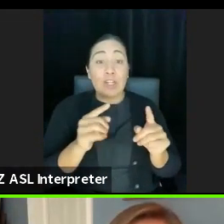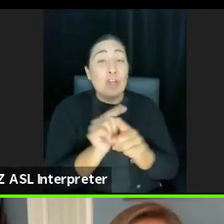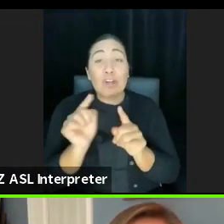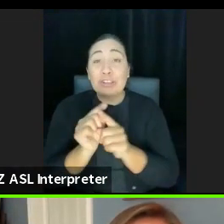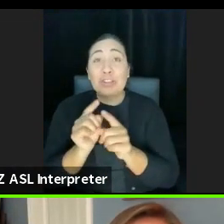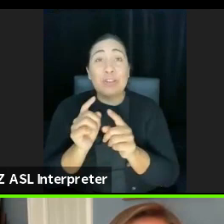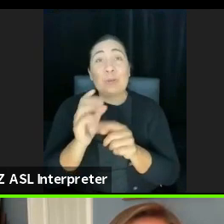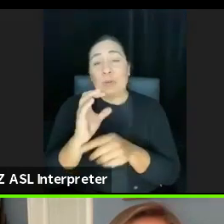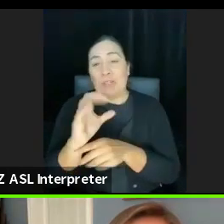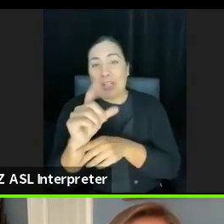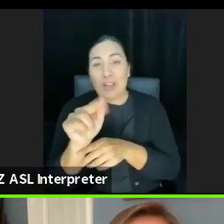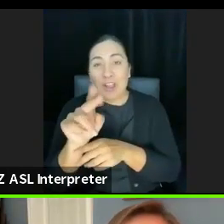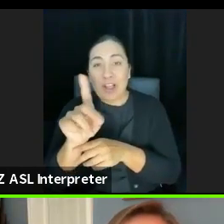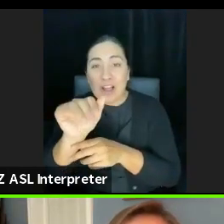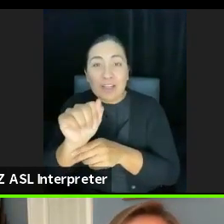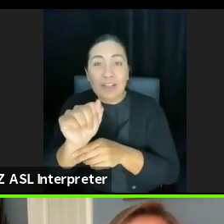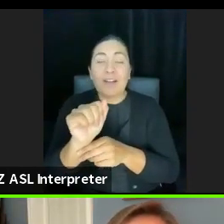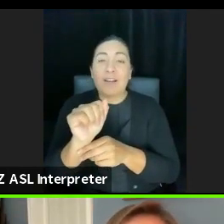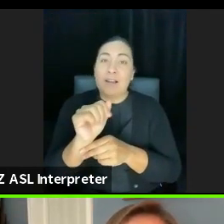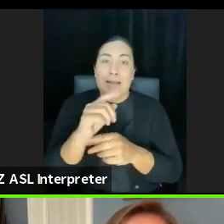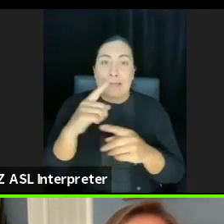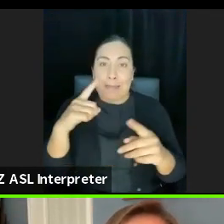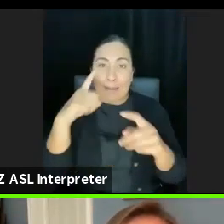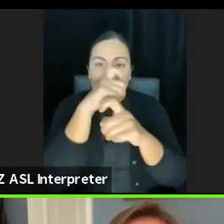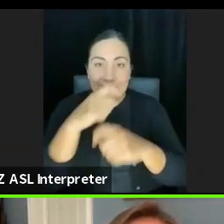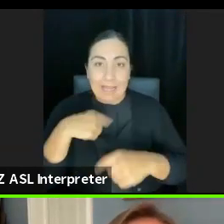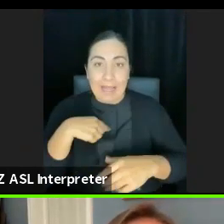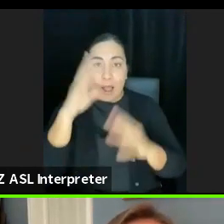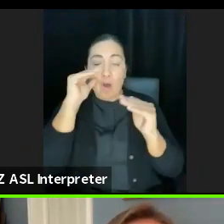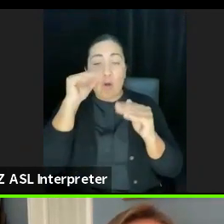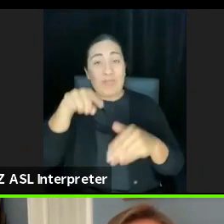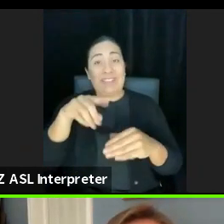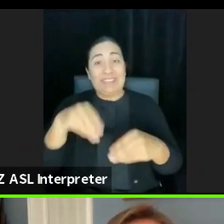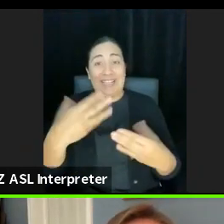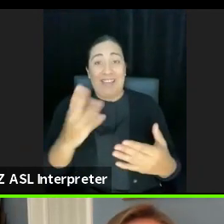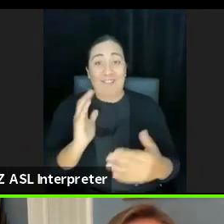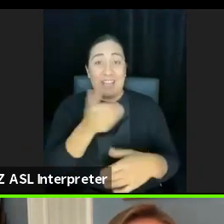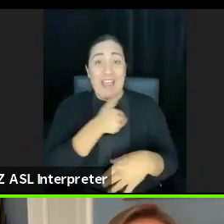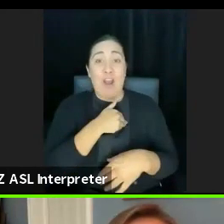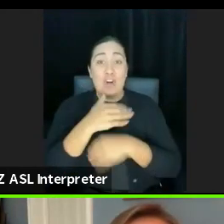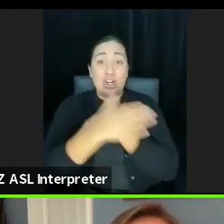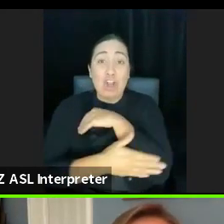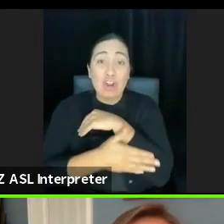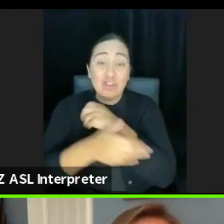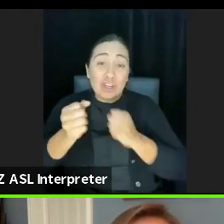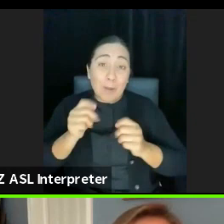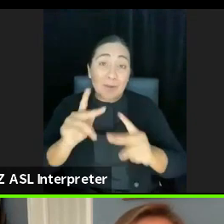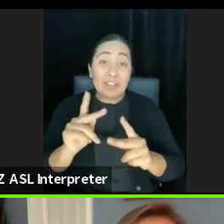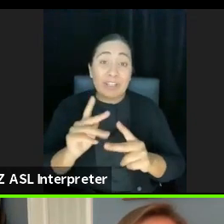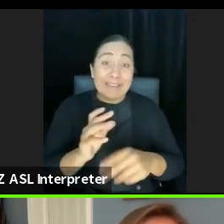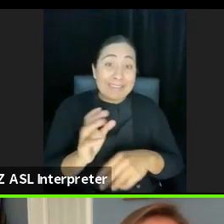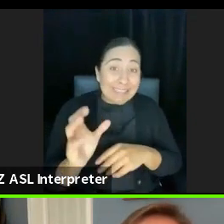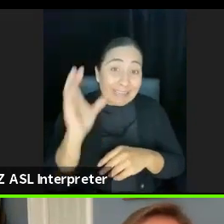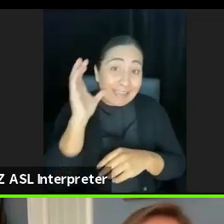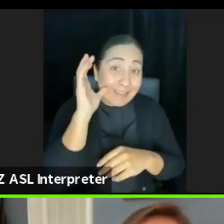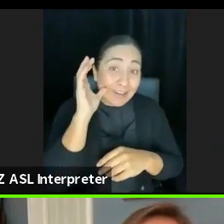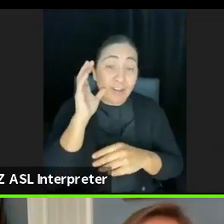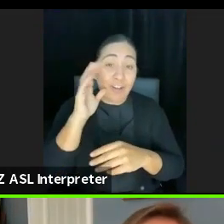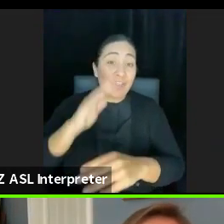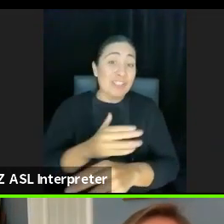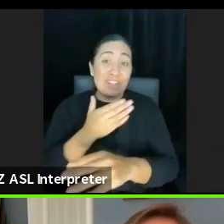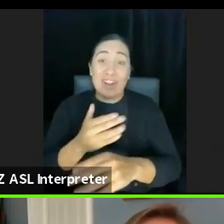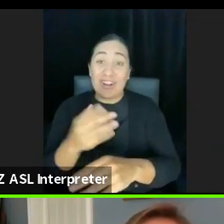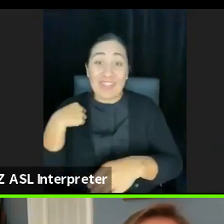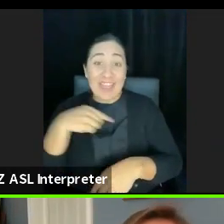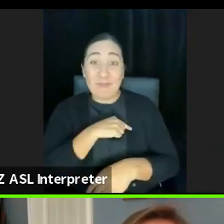this time, you know, it's that I hope that this gives our country the opportunity to hear the song that the rural folk have been singing for a long